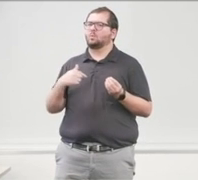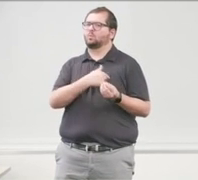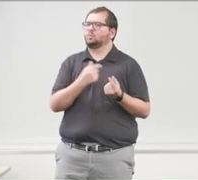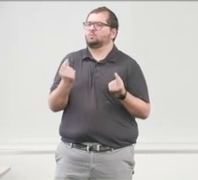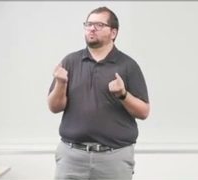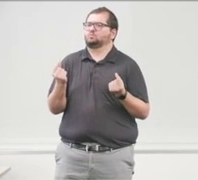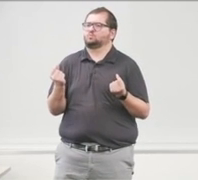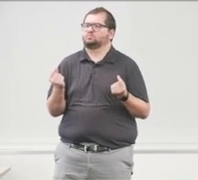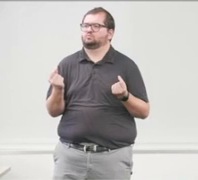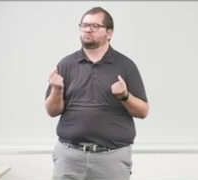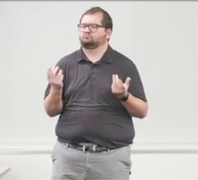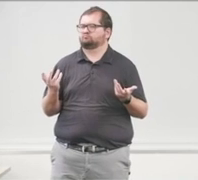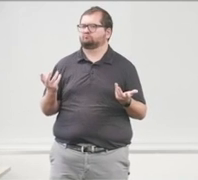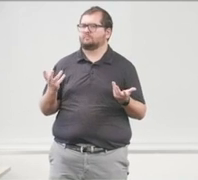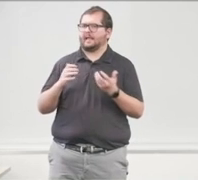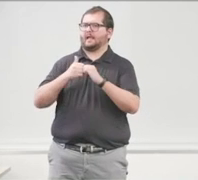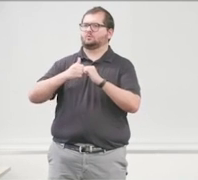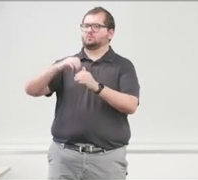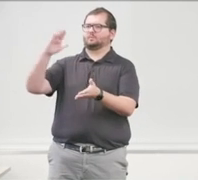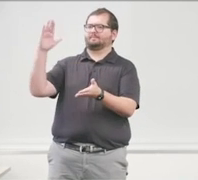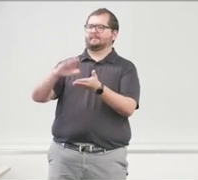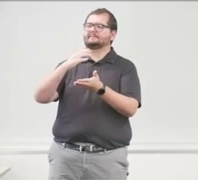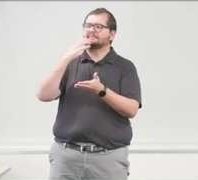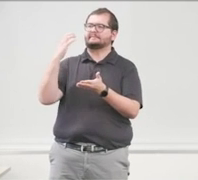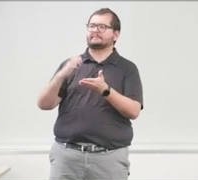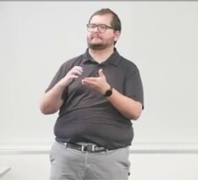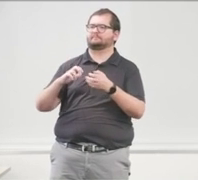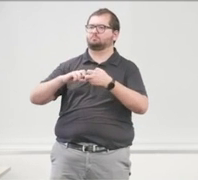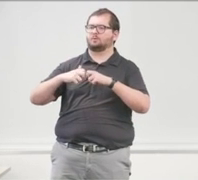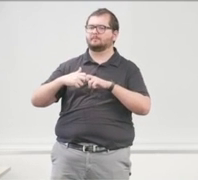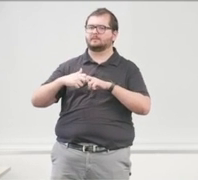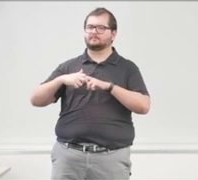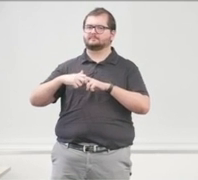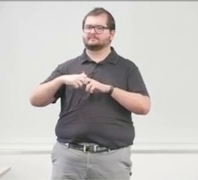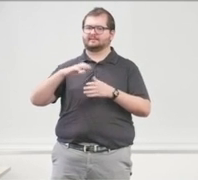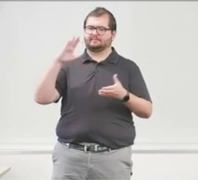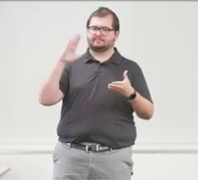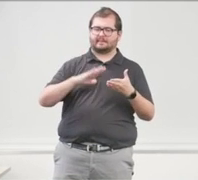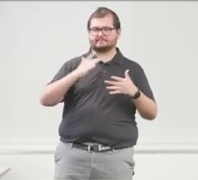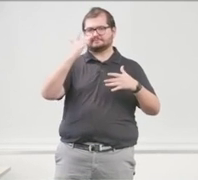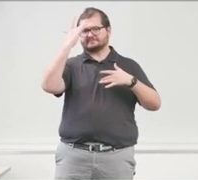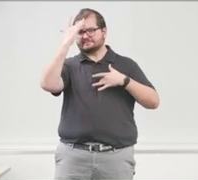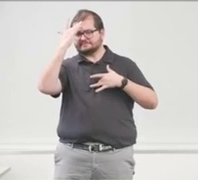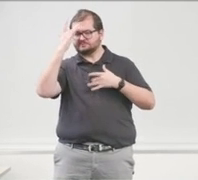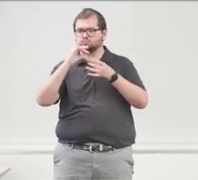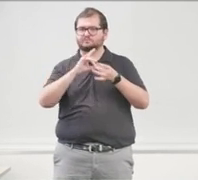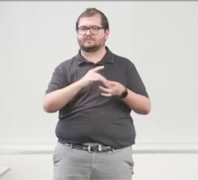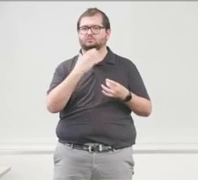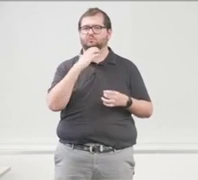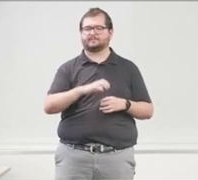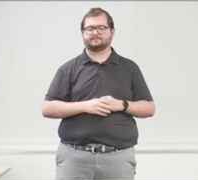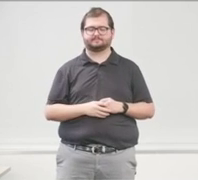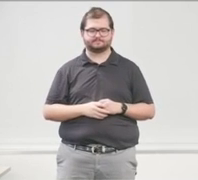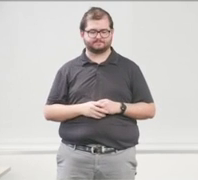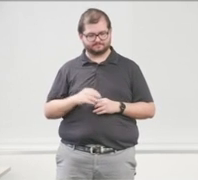to reduce the risk of heat and the burden on disease and illness in our state?